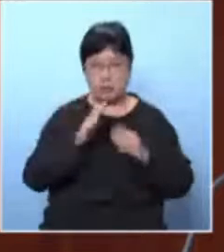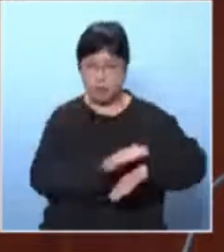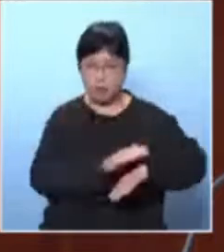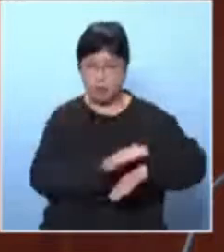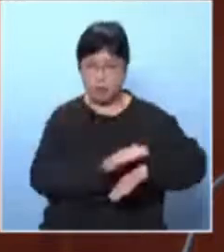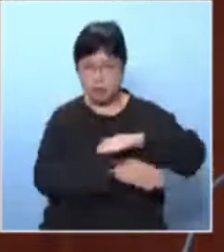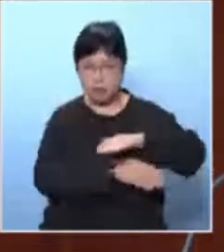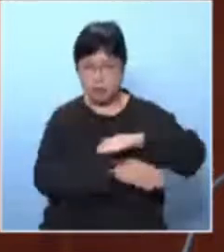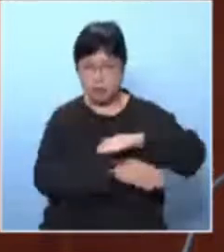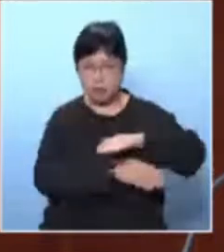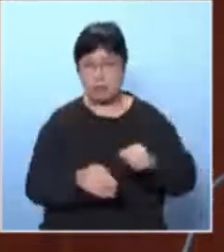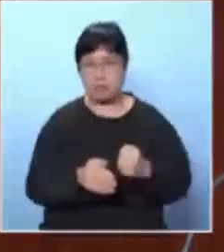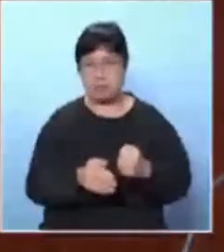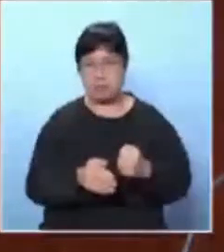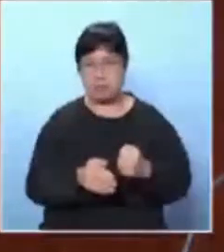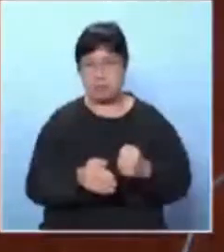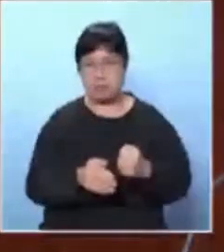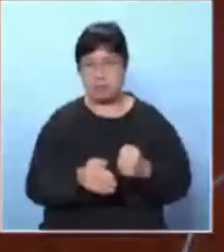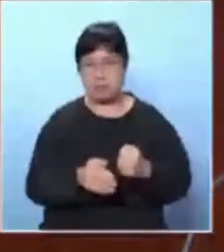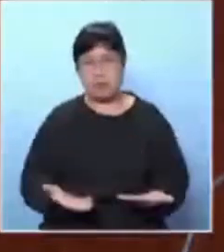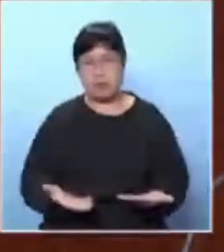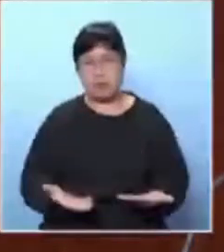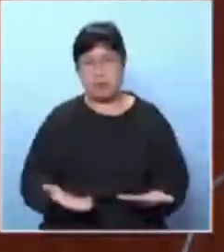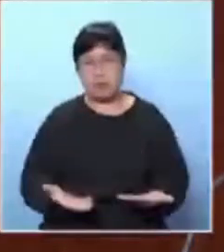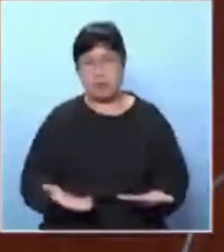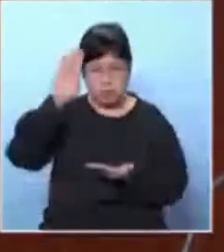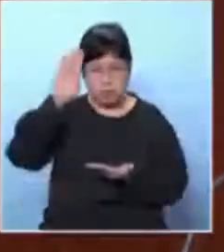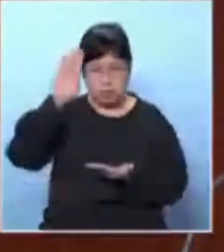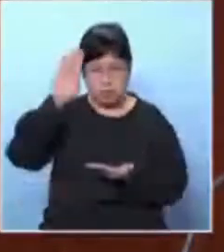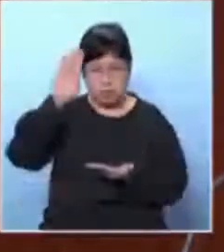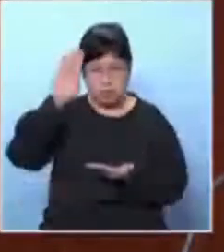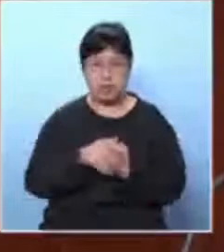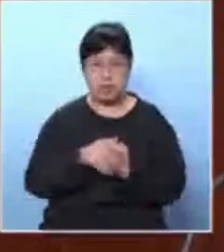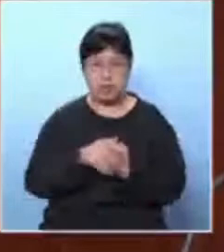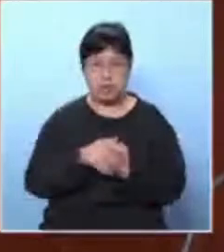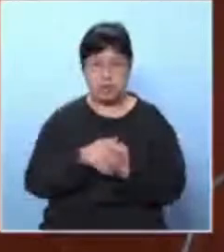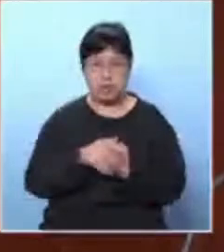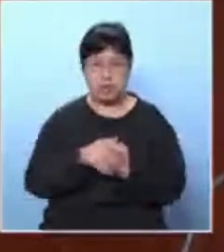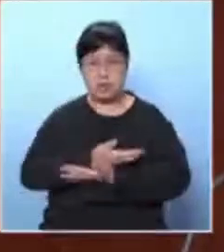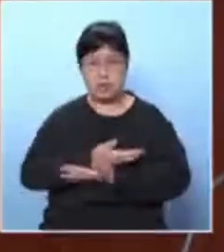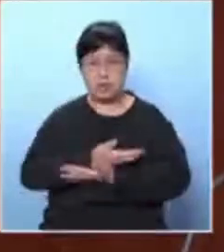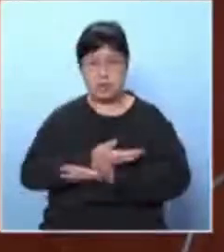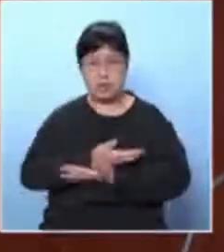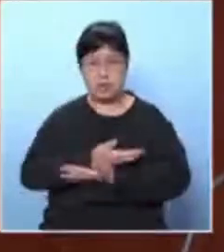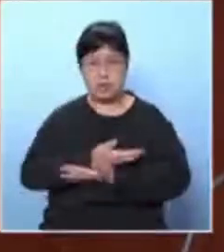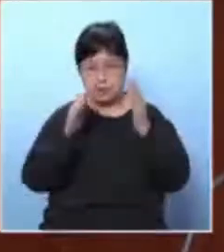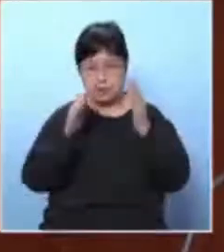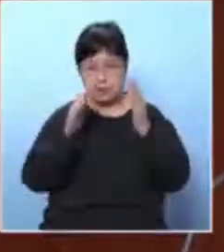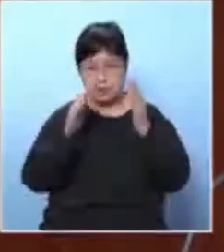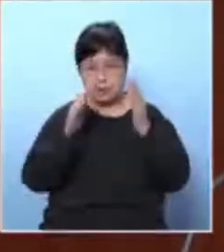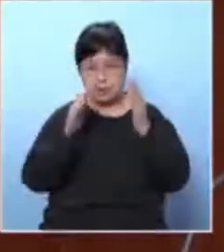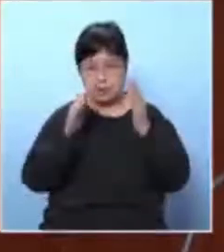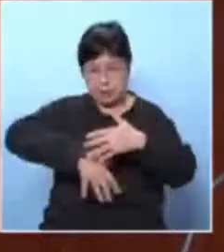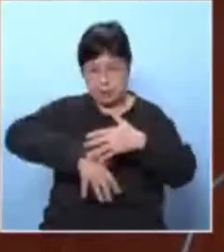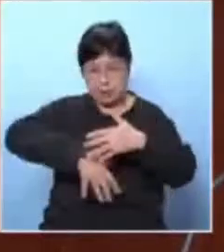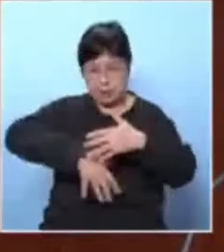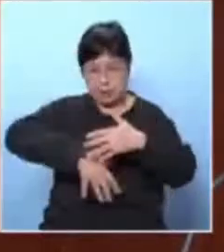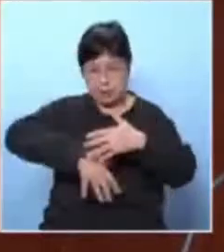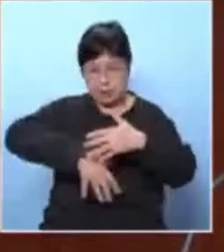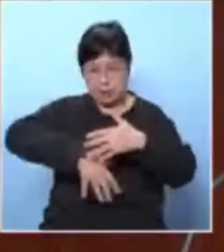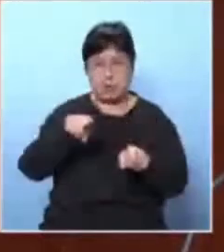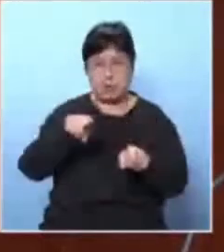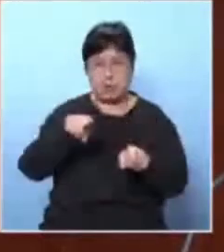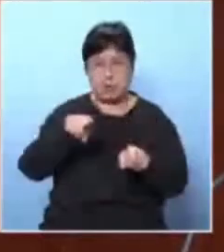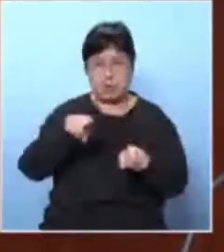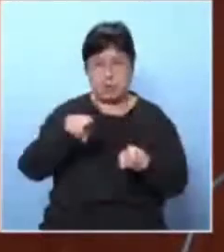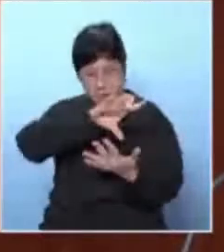and priority flag selection by family applicants with babies born today or after until the children reach the